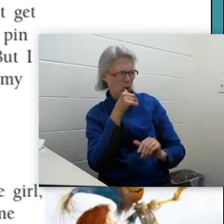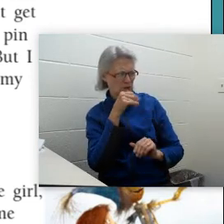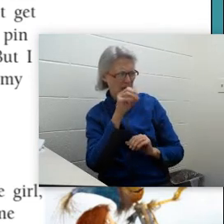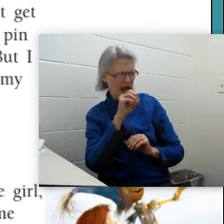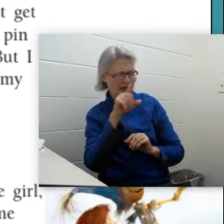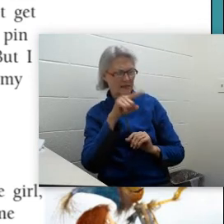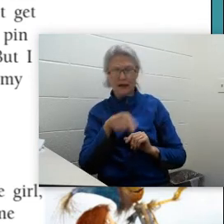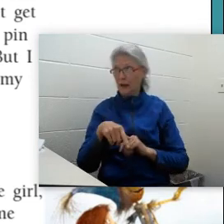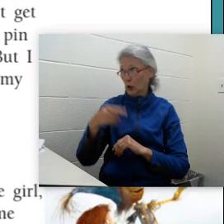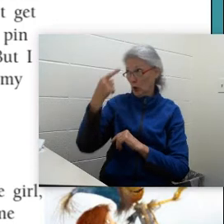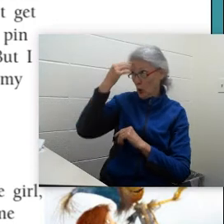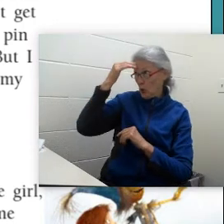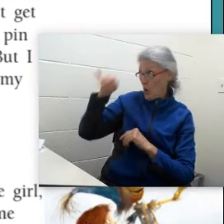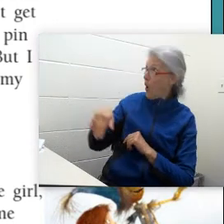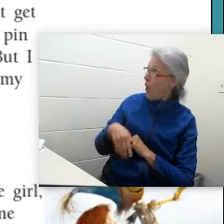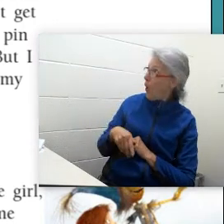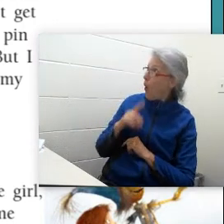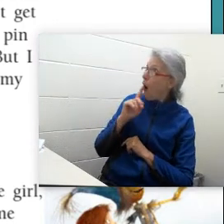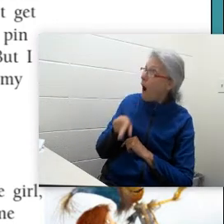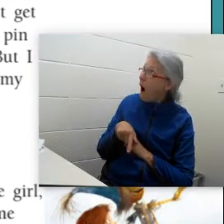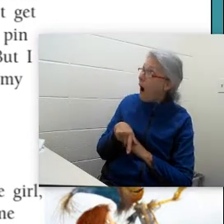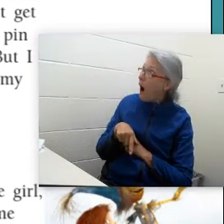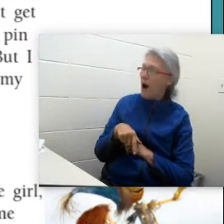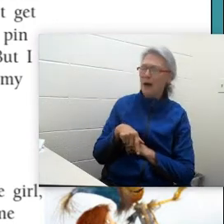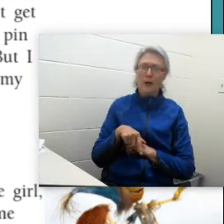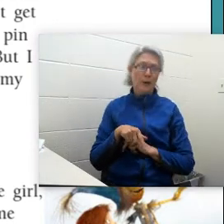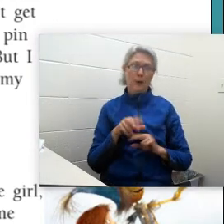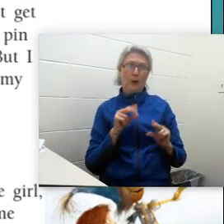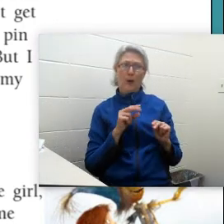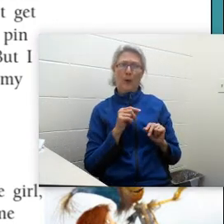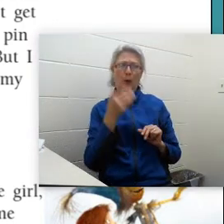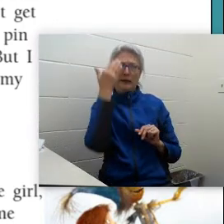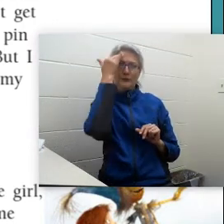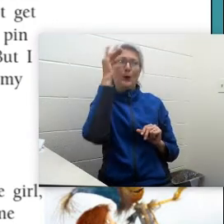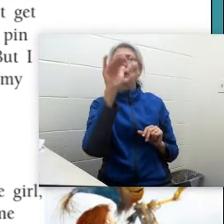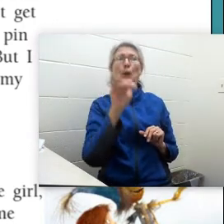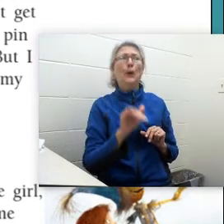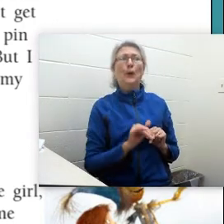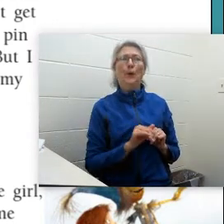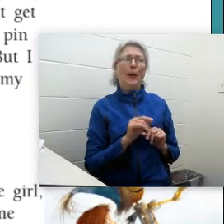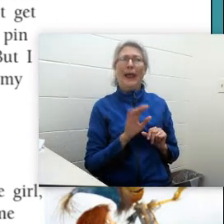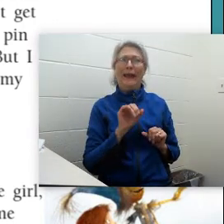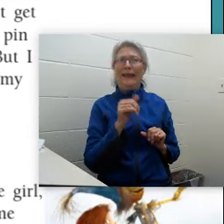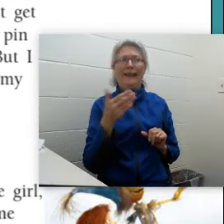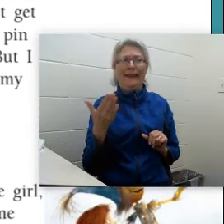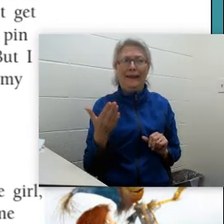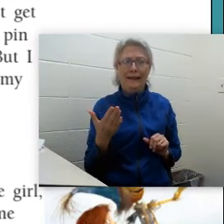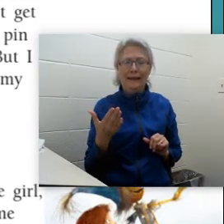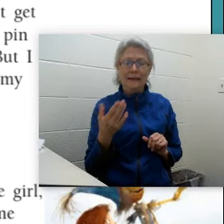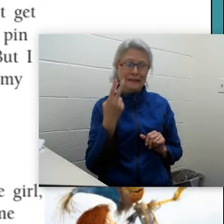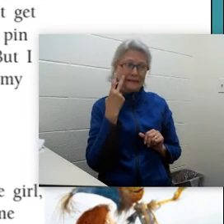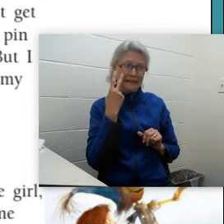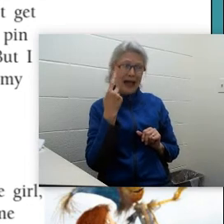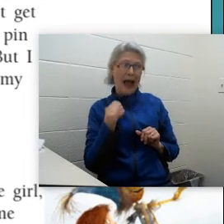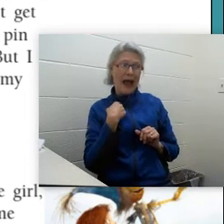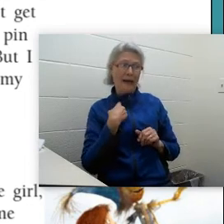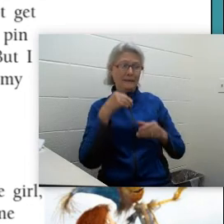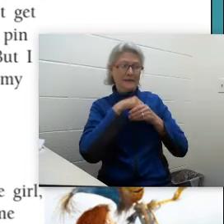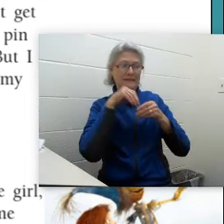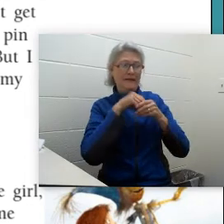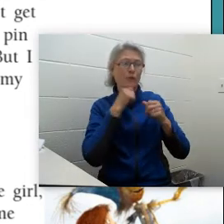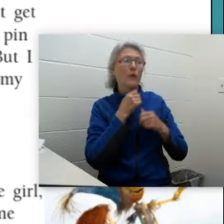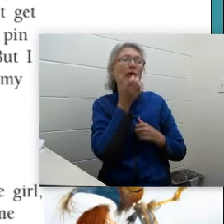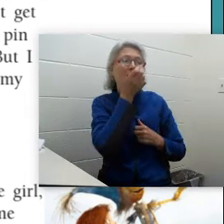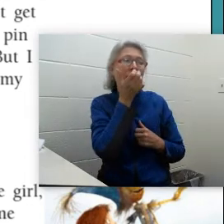know?" she returned in surprise. "No, indeed, I don't know anything. You see, I am stuffed,